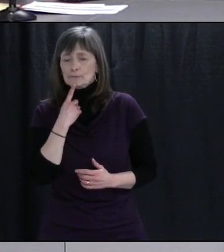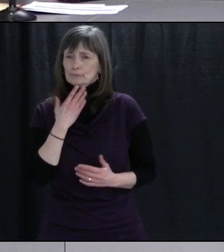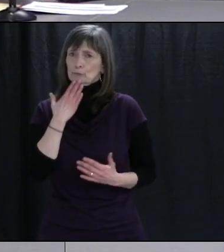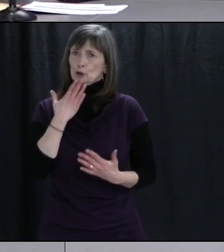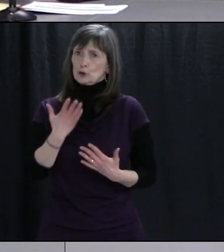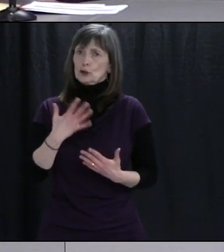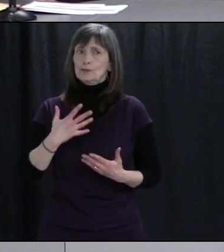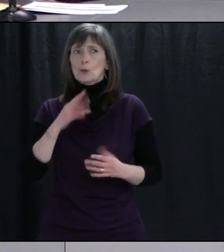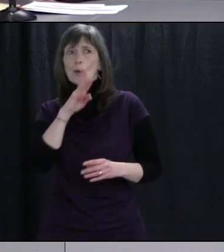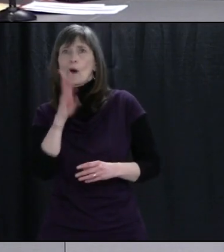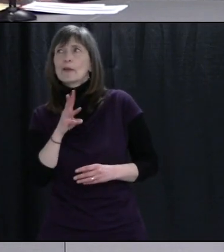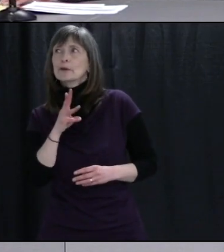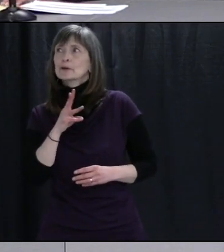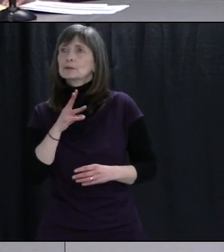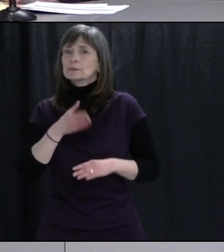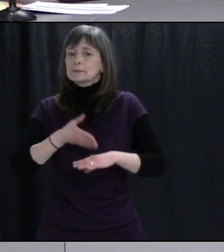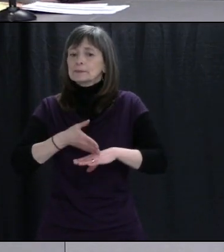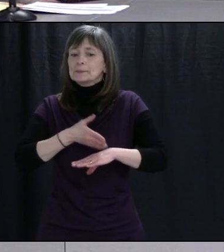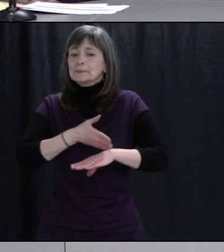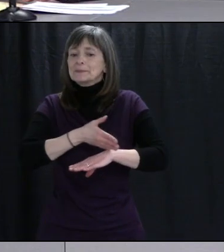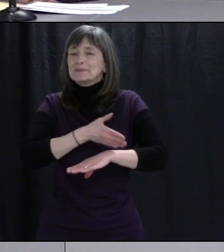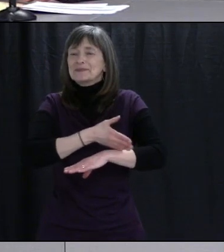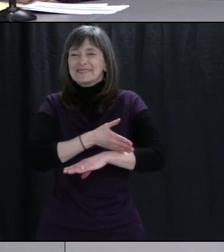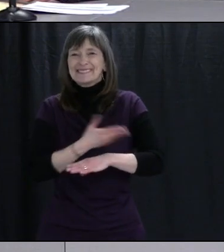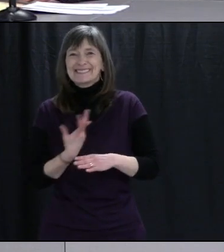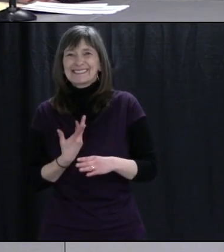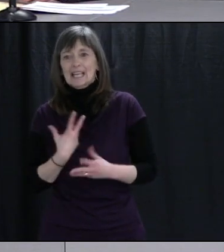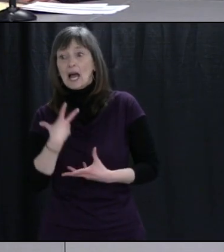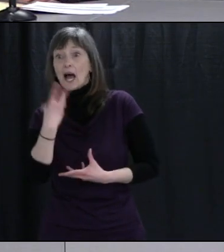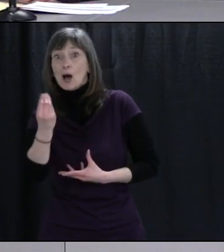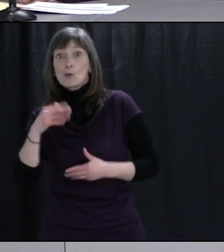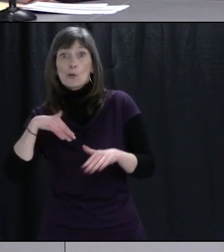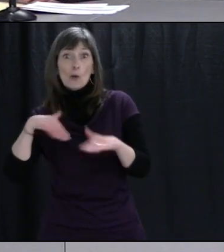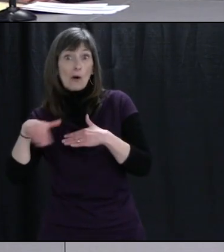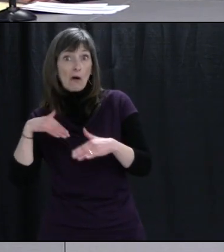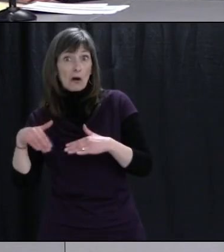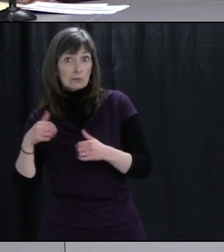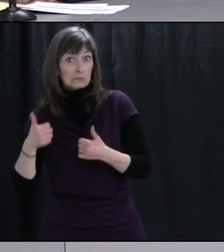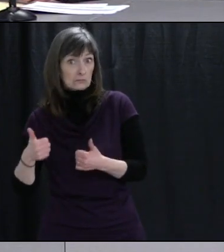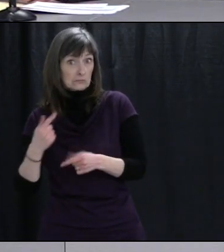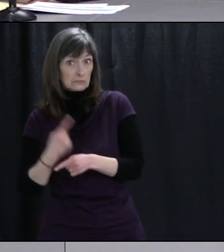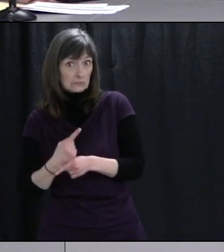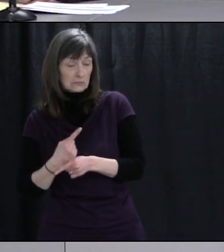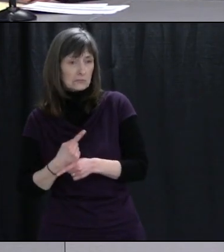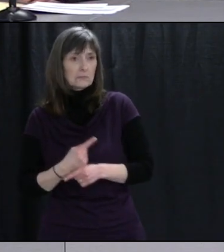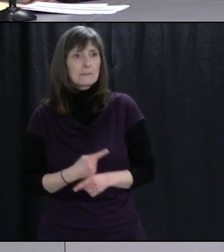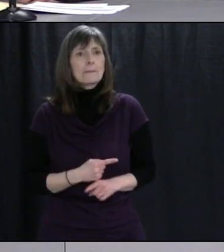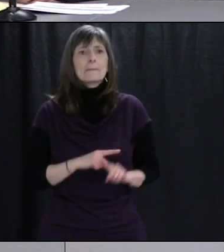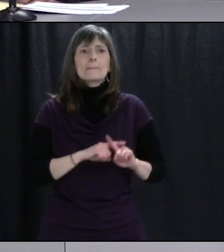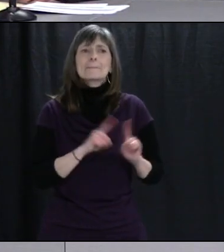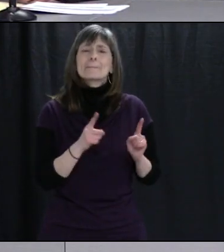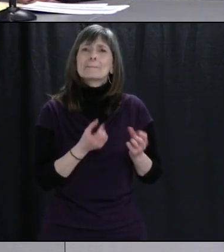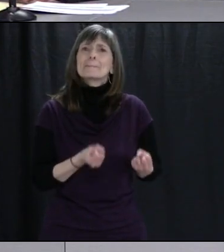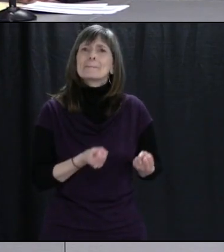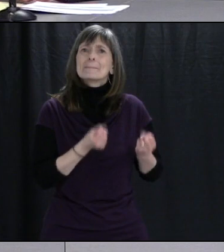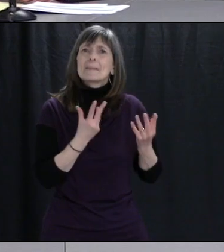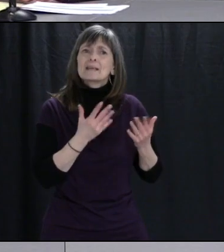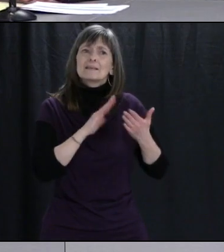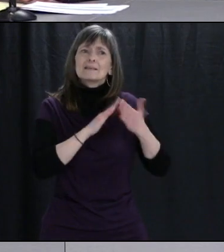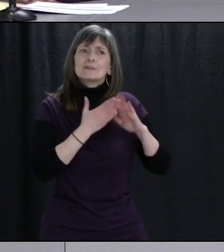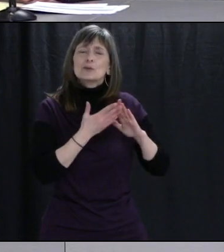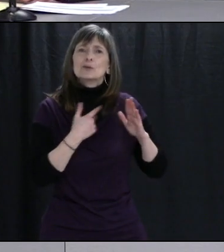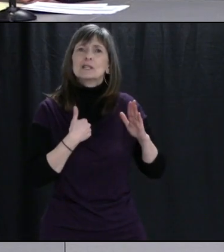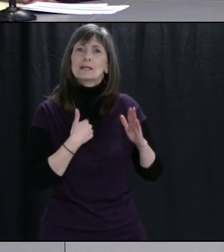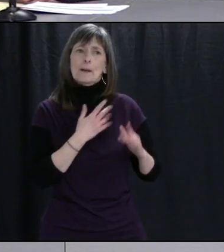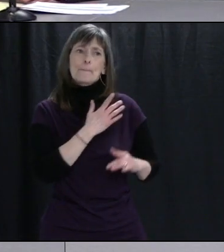especially with the weather being improving at least. We've seen a lot of towns and cities shut down public spaces like parks, which